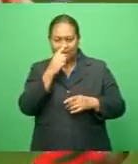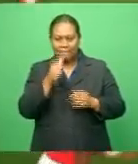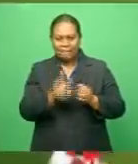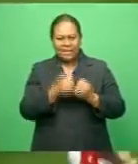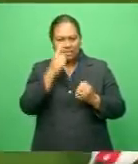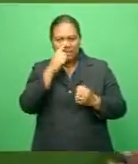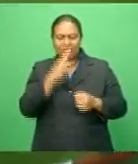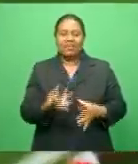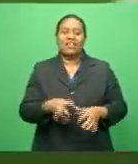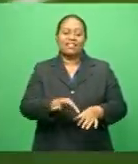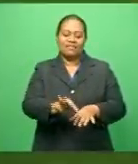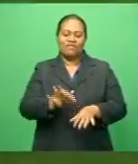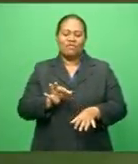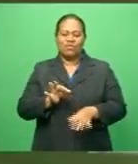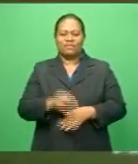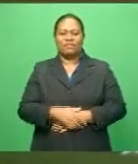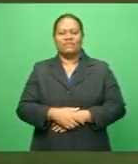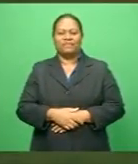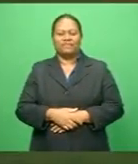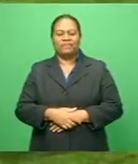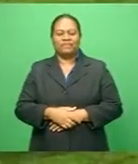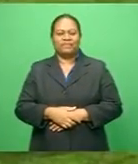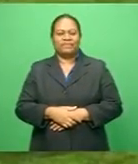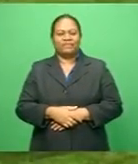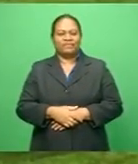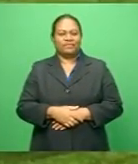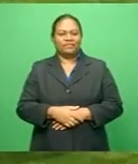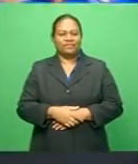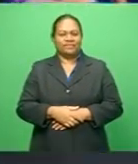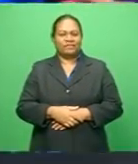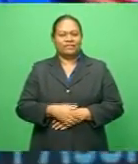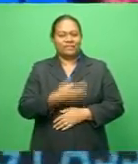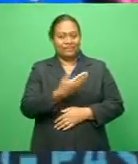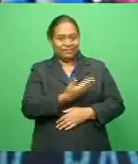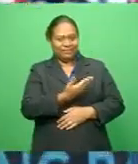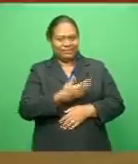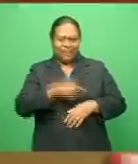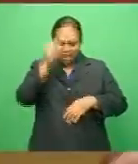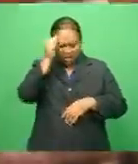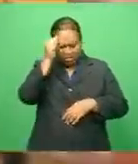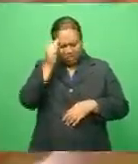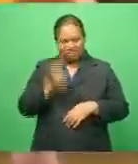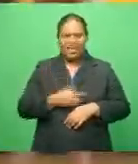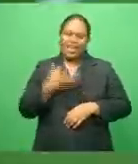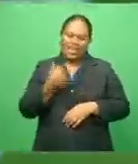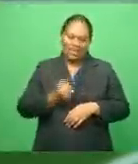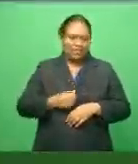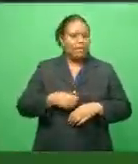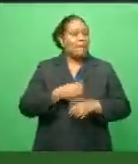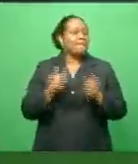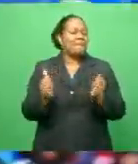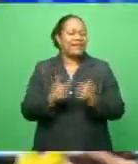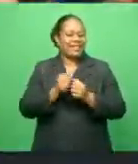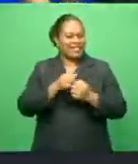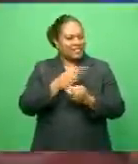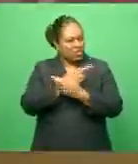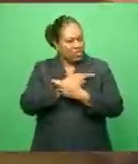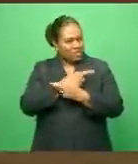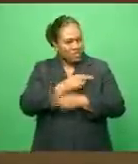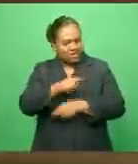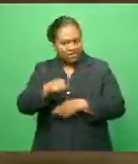Senatla, and USA 7 speedster Perry Baker. I know I have lots of respect to the nominees like